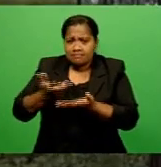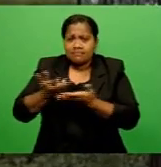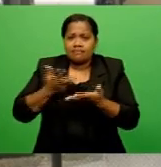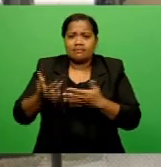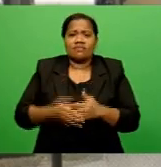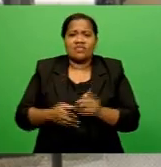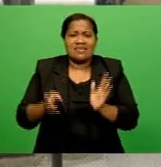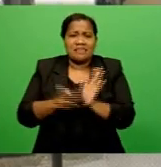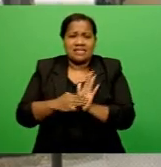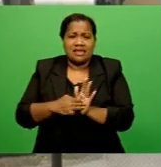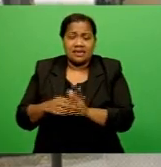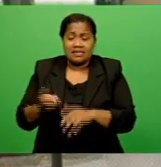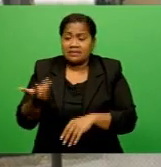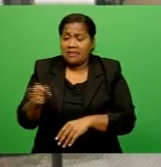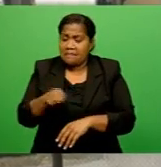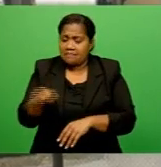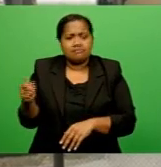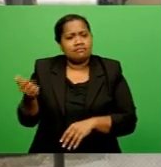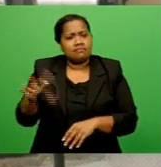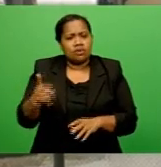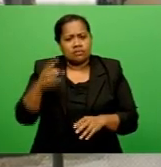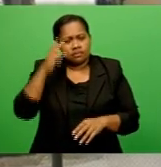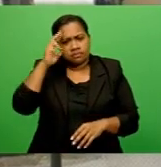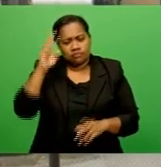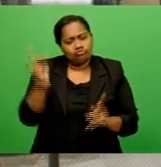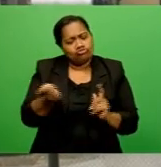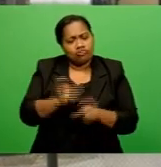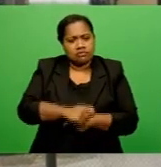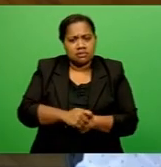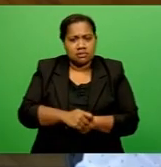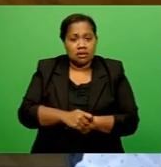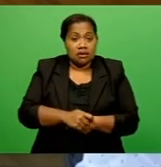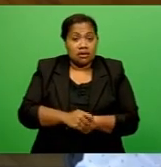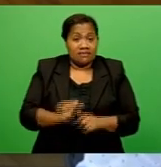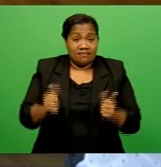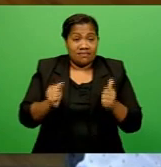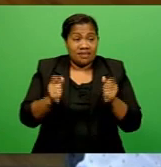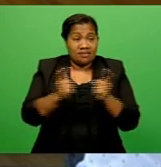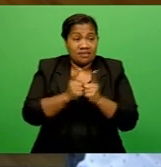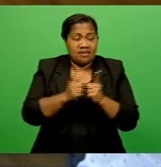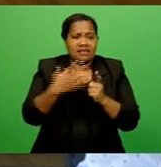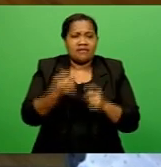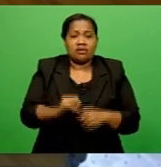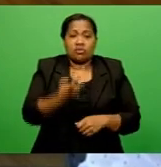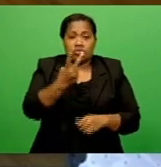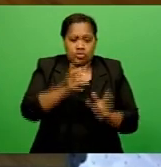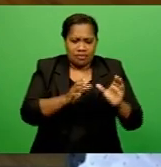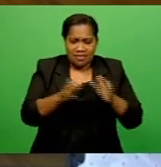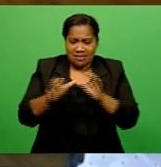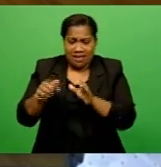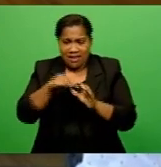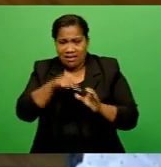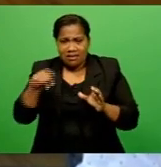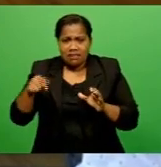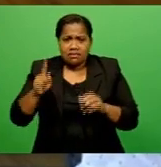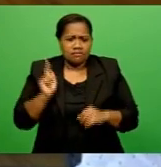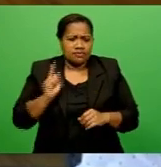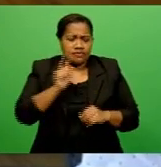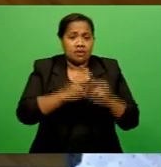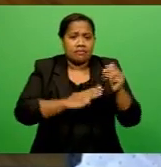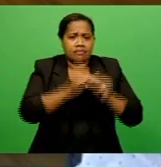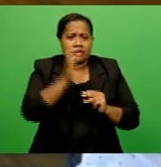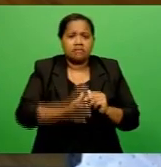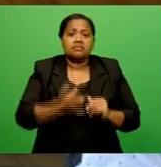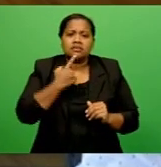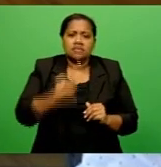and some have already changed their mind. Straight after the meeting, actually, 2 Matangalis approached our manager saying that we are willing